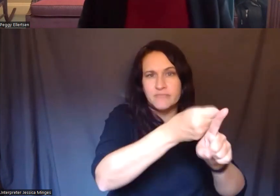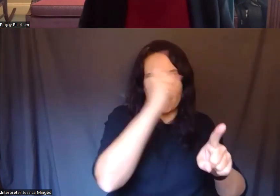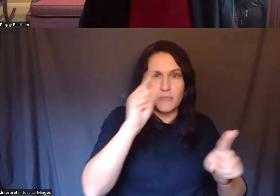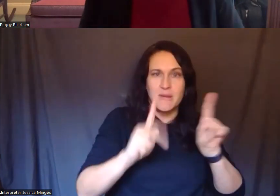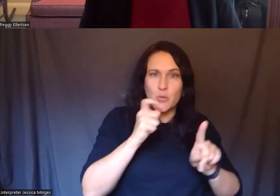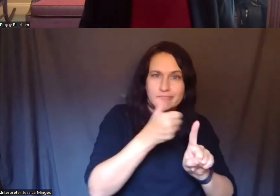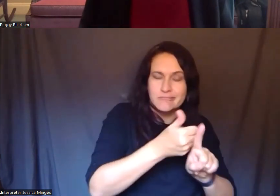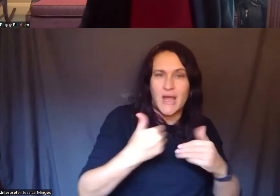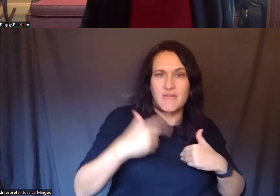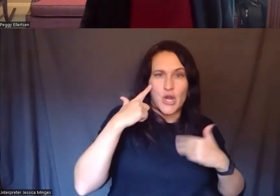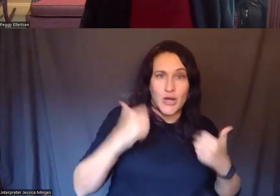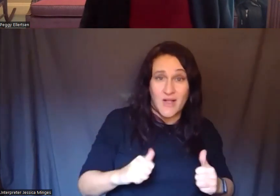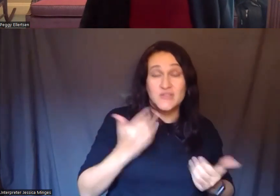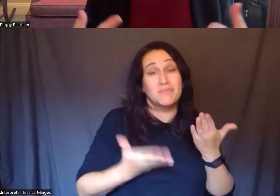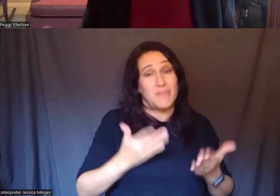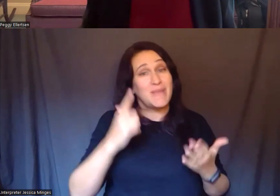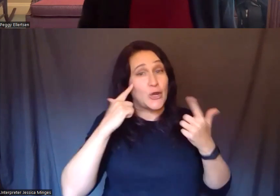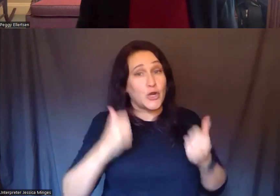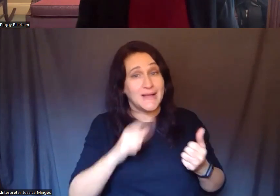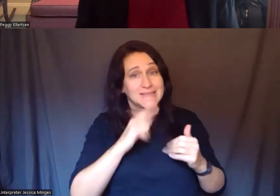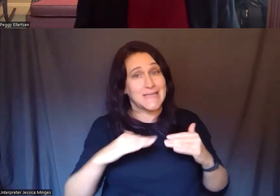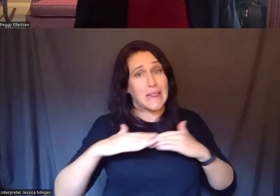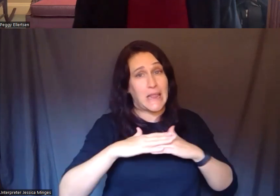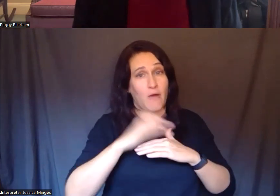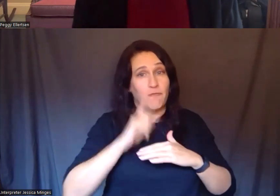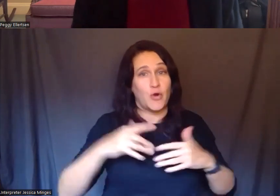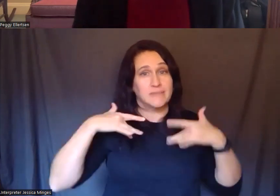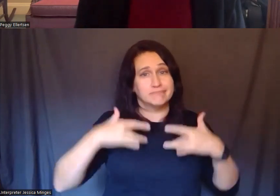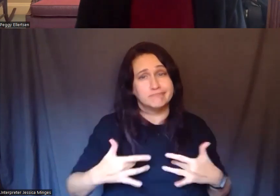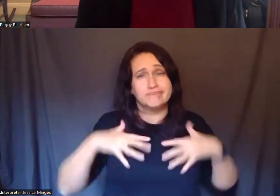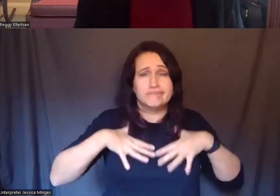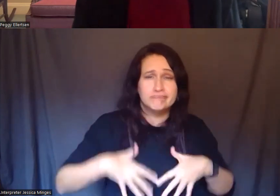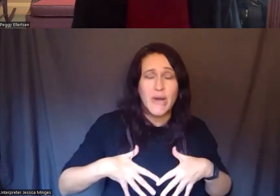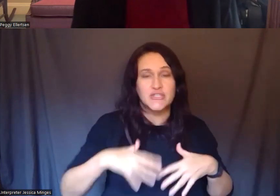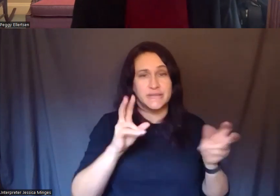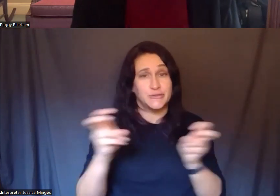loss could be a layer of depression issues.